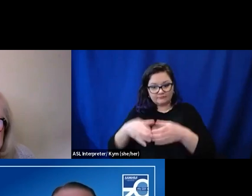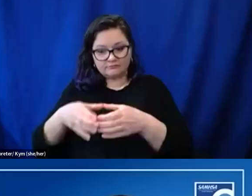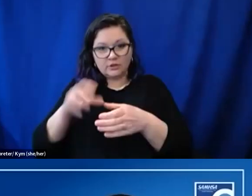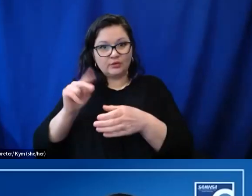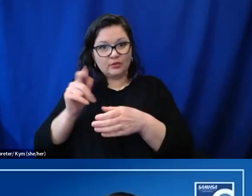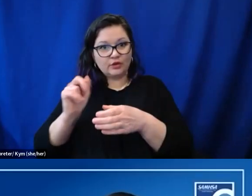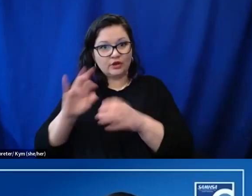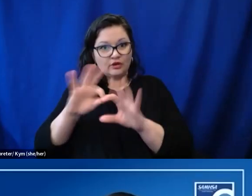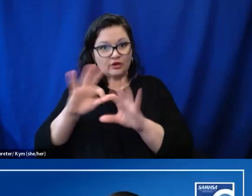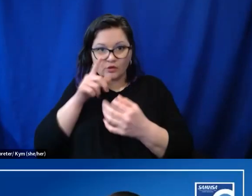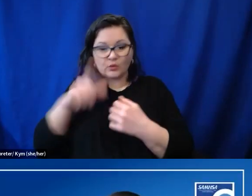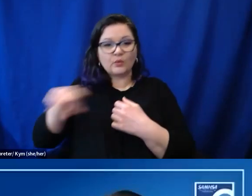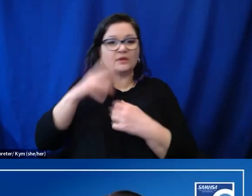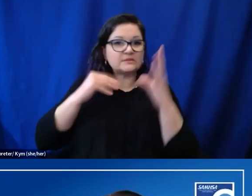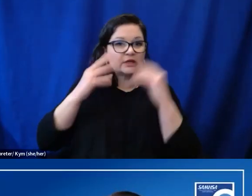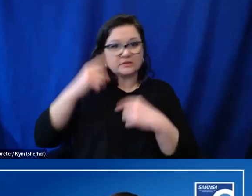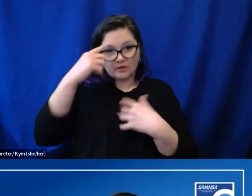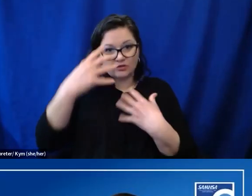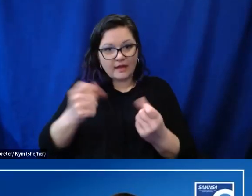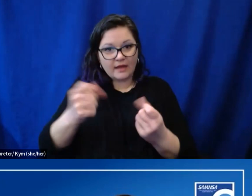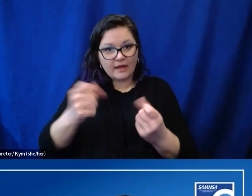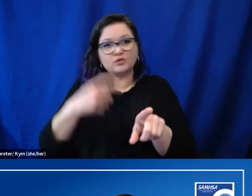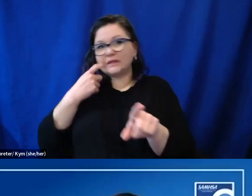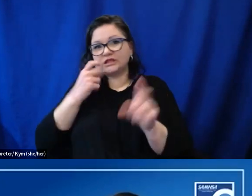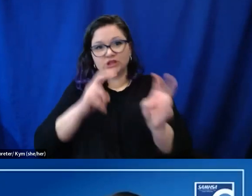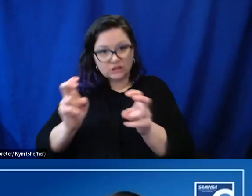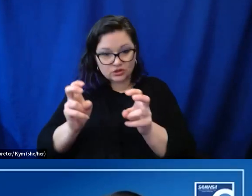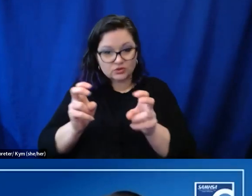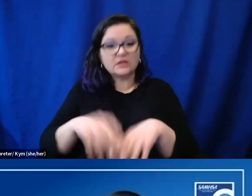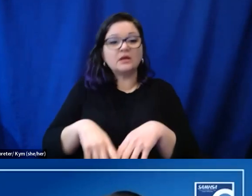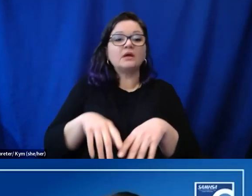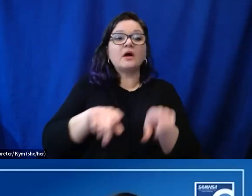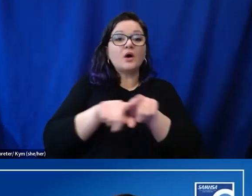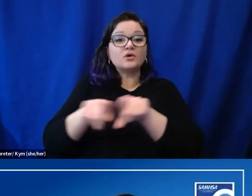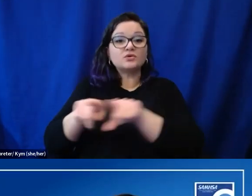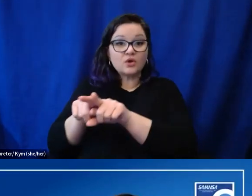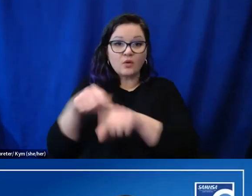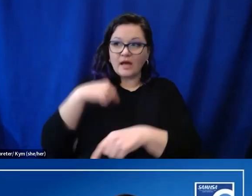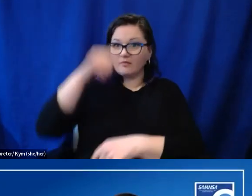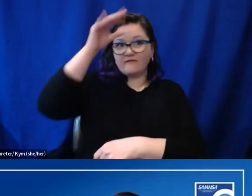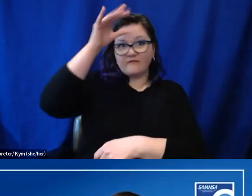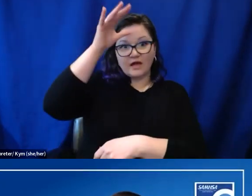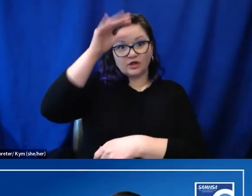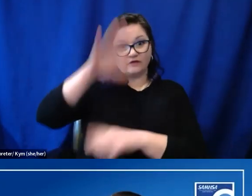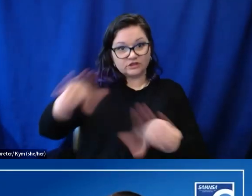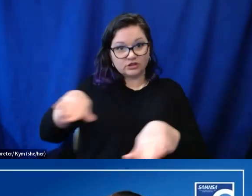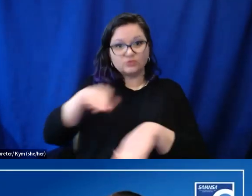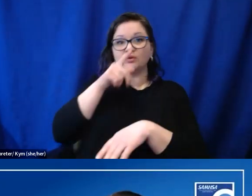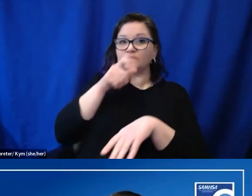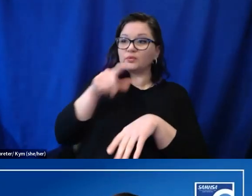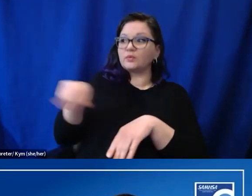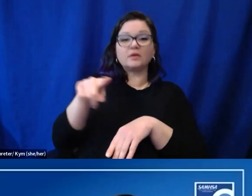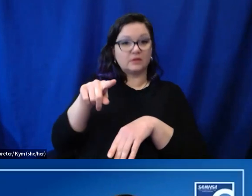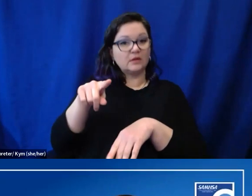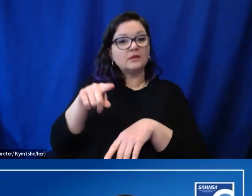experience mental health and addiction issues. And then I'm also a father of children who